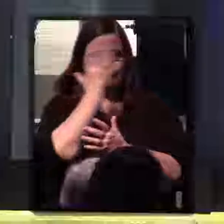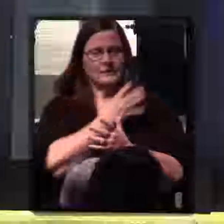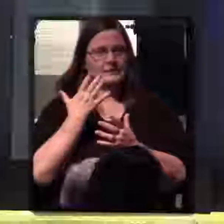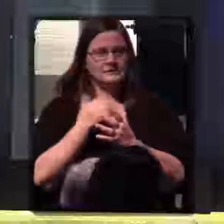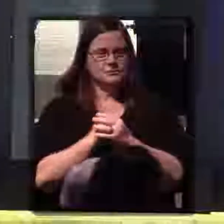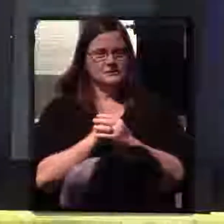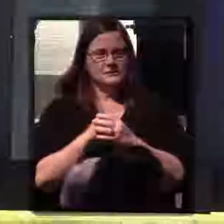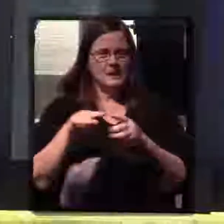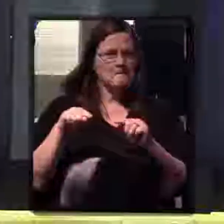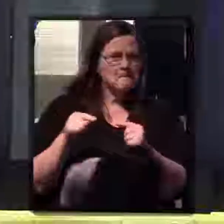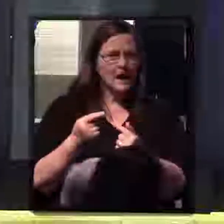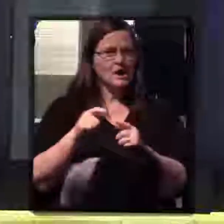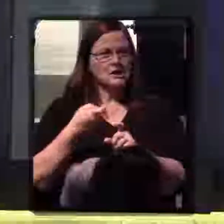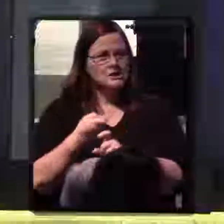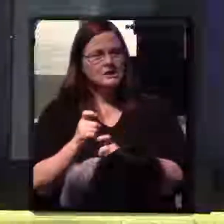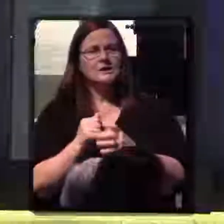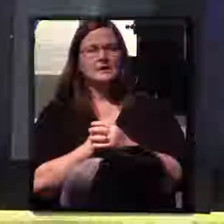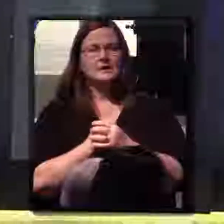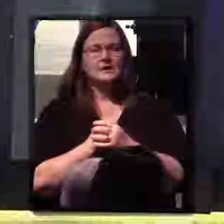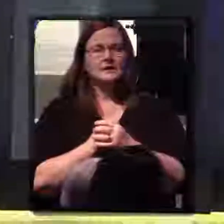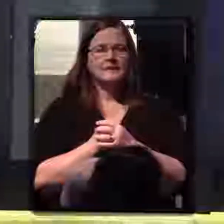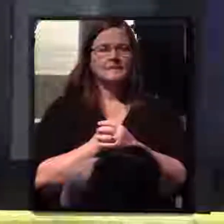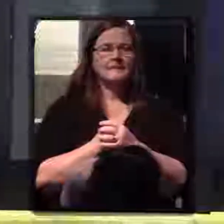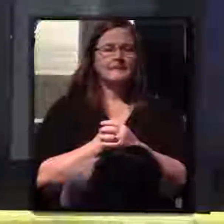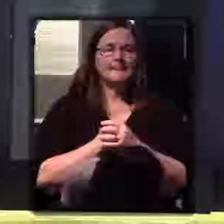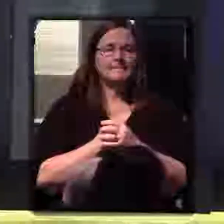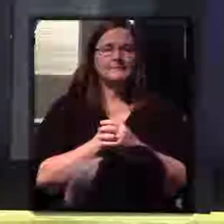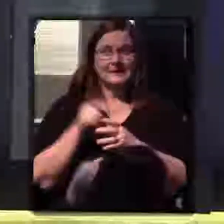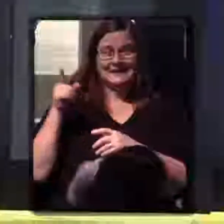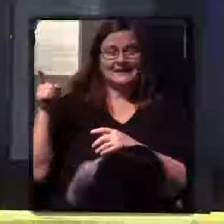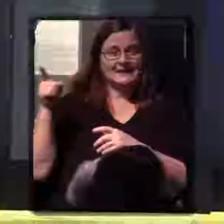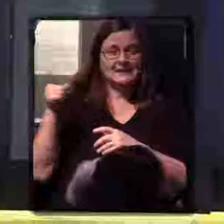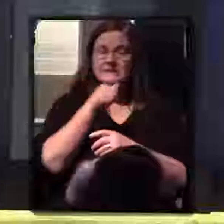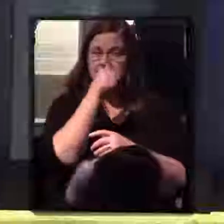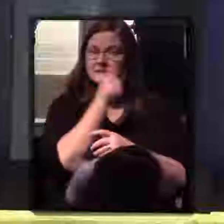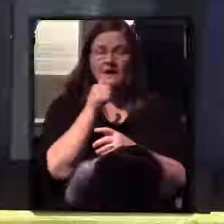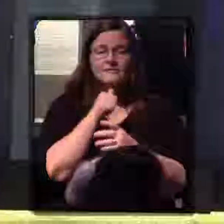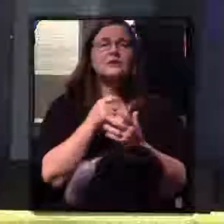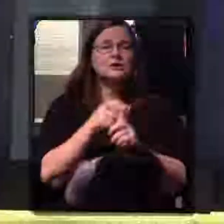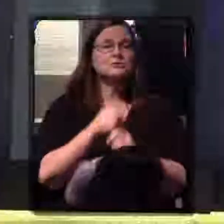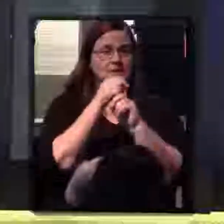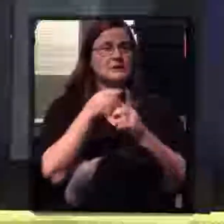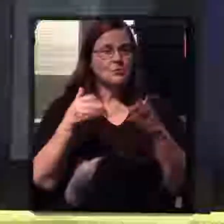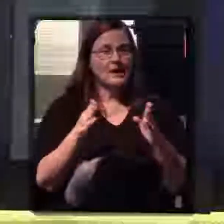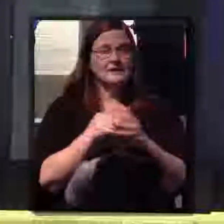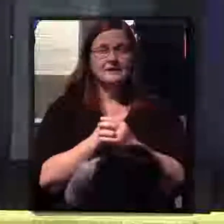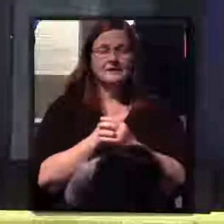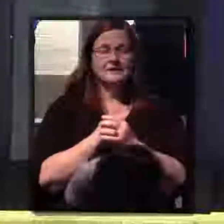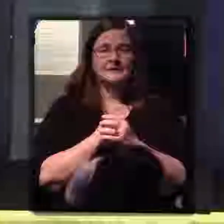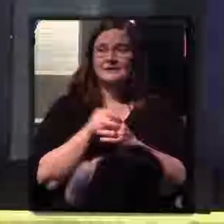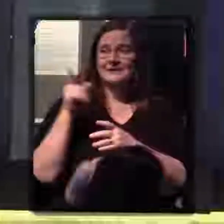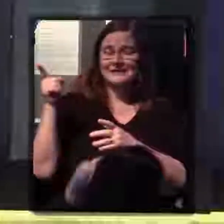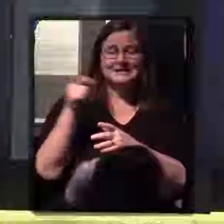his appearance was marred more than any man, and his form more than the sons of man." In other words, that